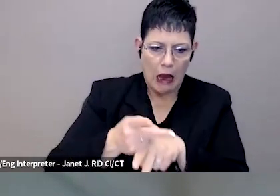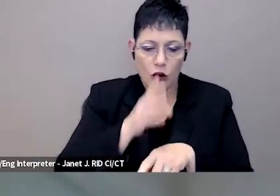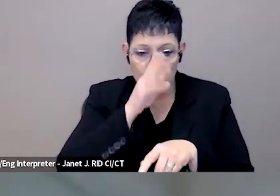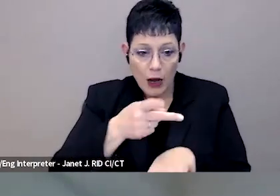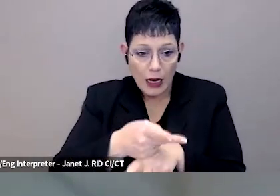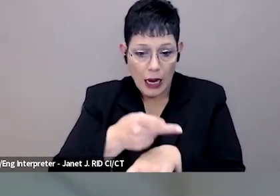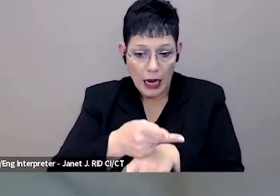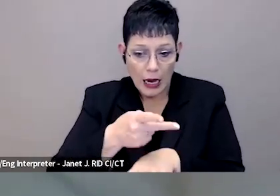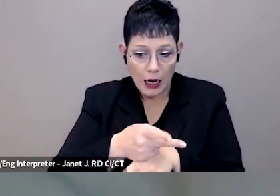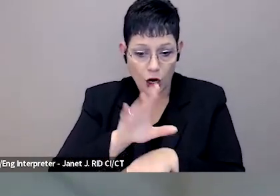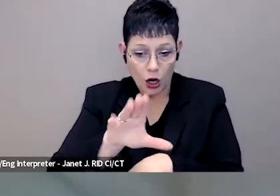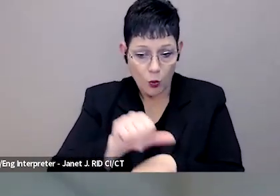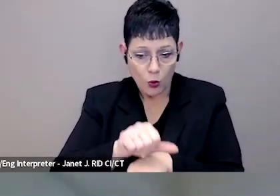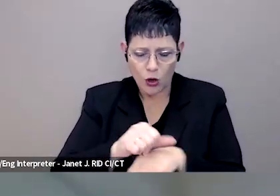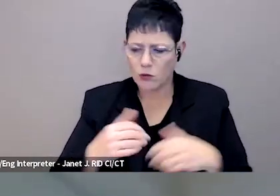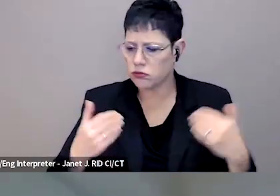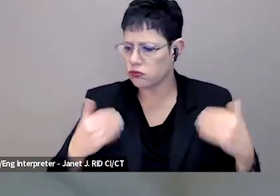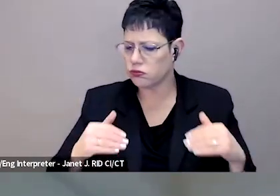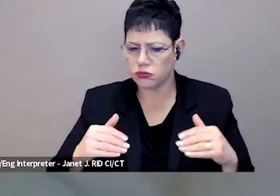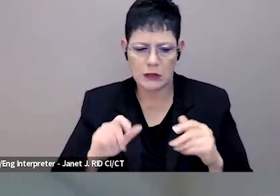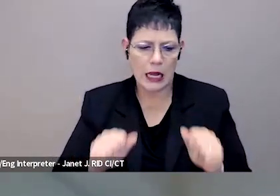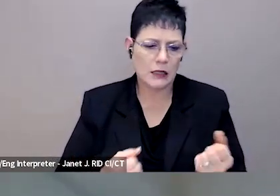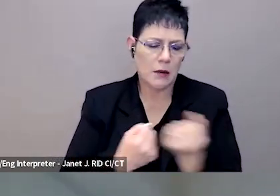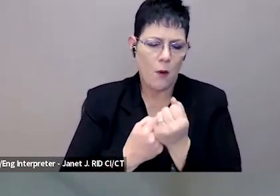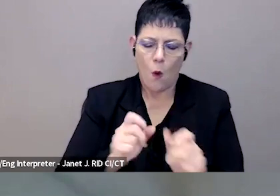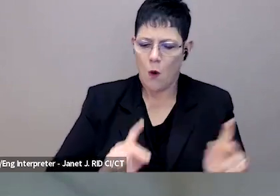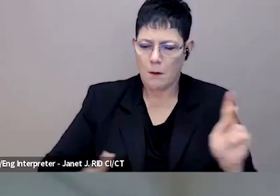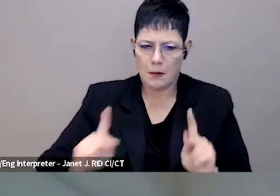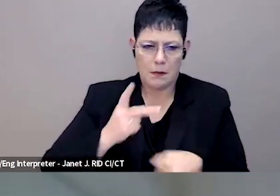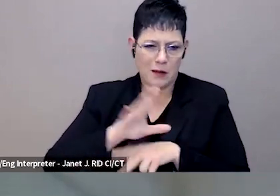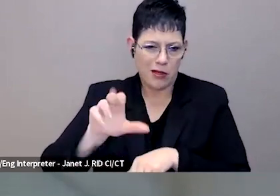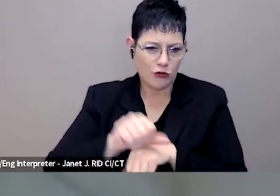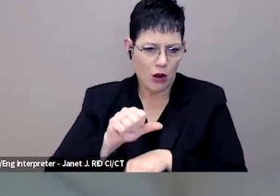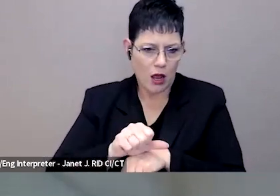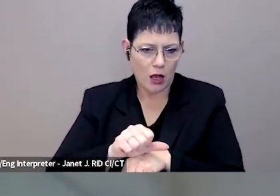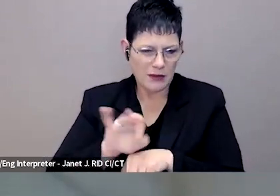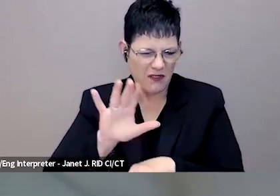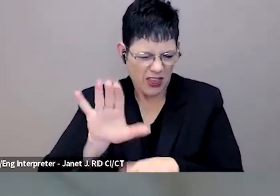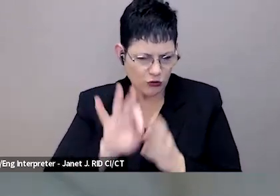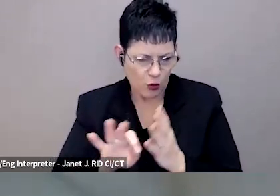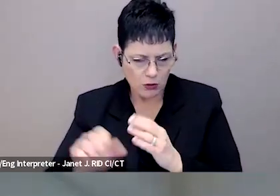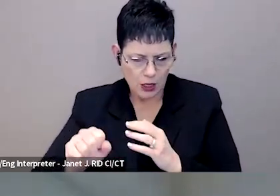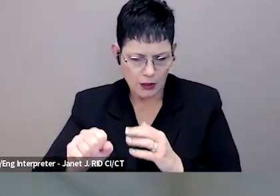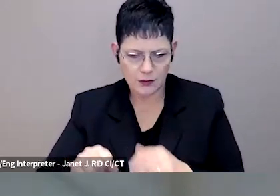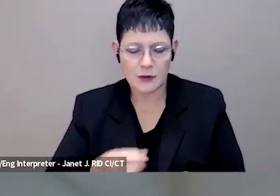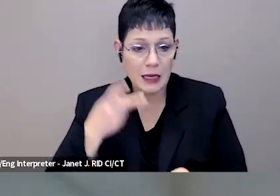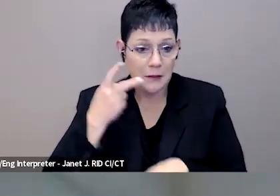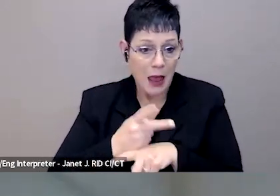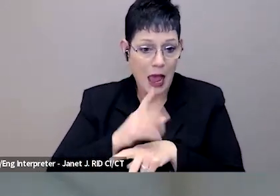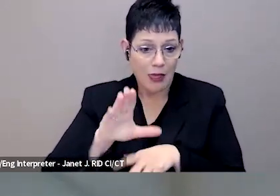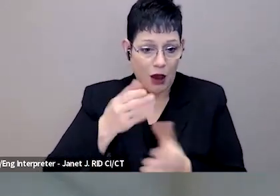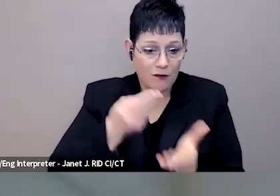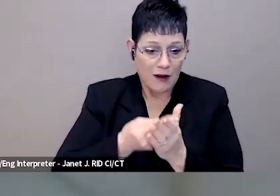workers provide can help family caregivers keep their jobs, if that's their choice, maintain their